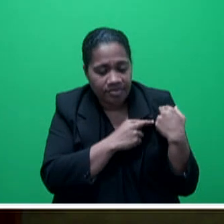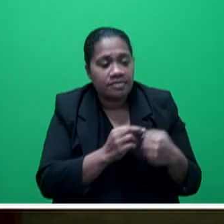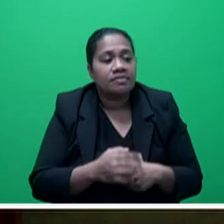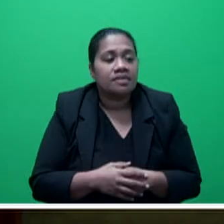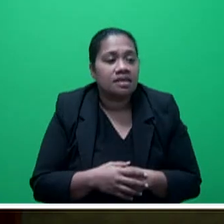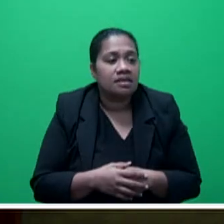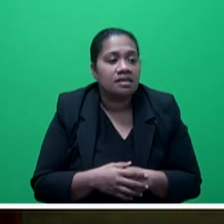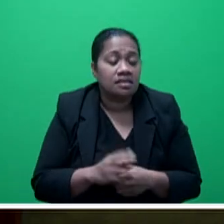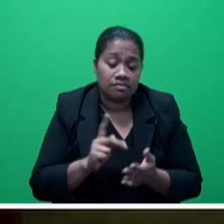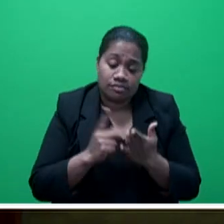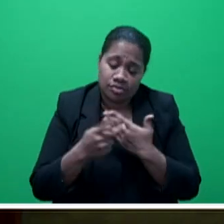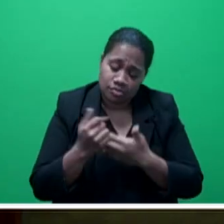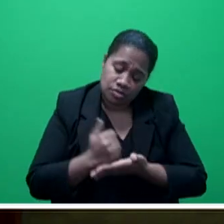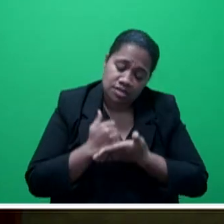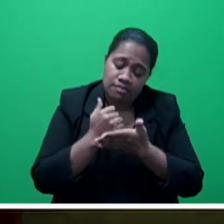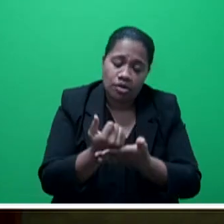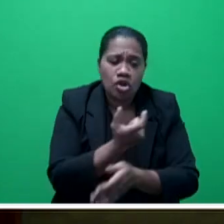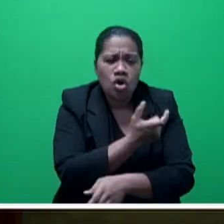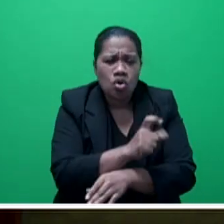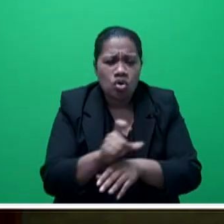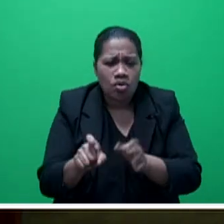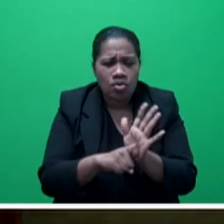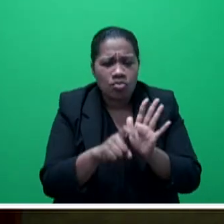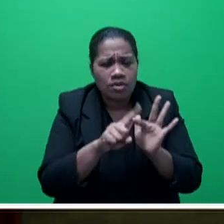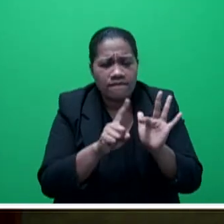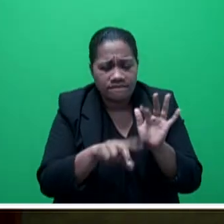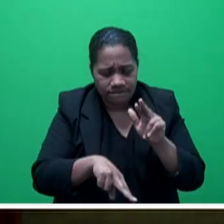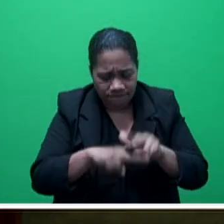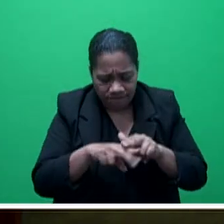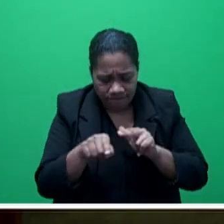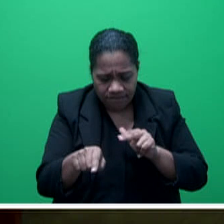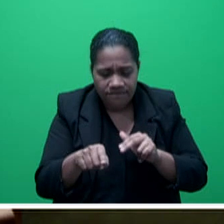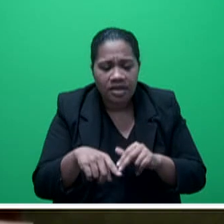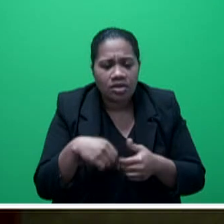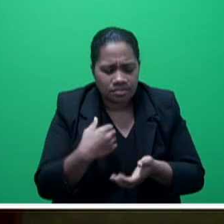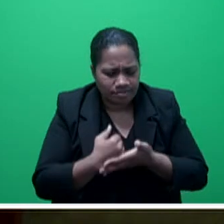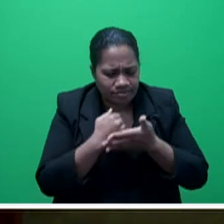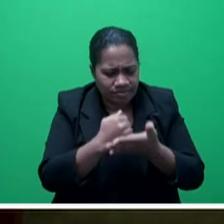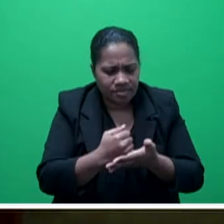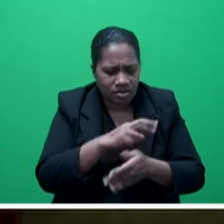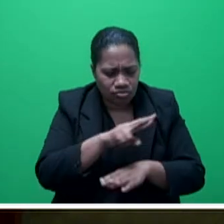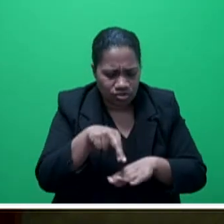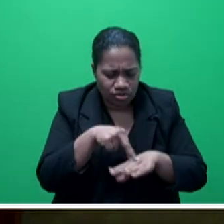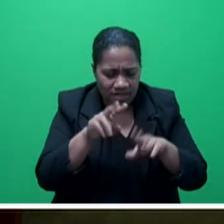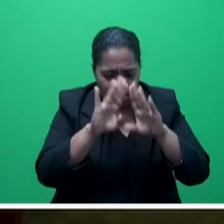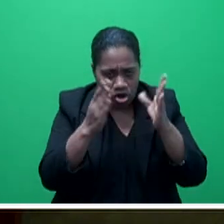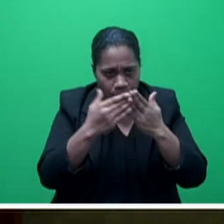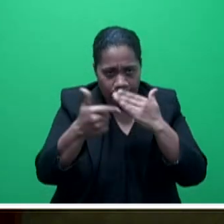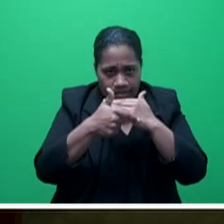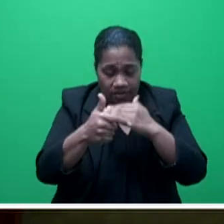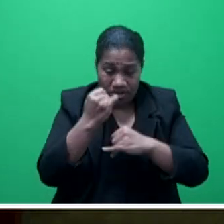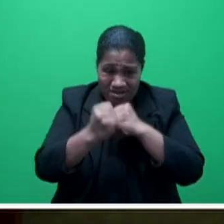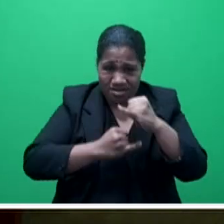support coral reefs conservation in Fiji and commitments made at regional and global levels. Honorable Speaker said the